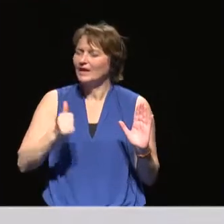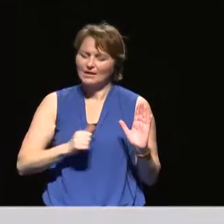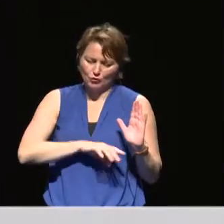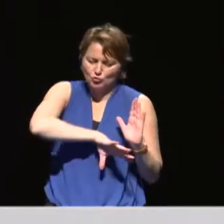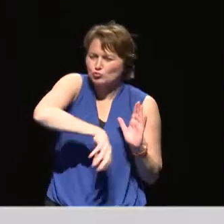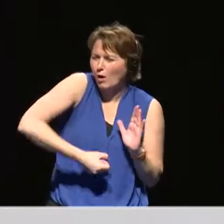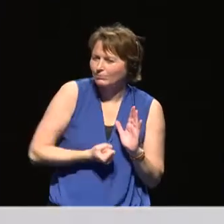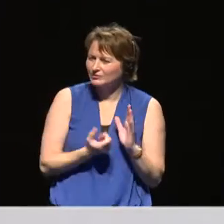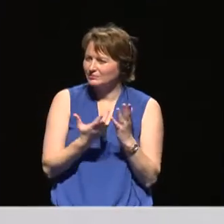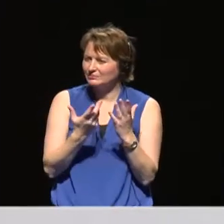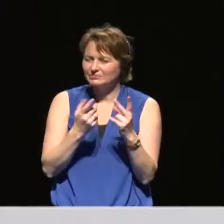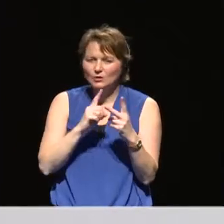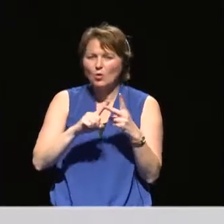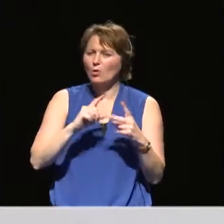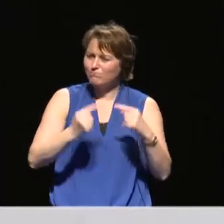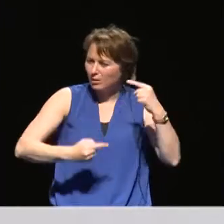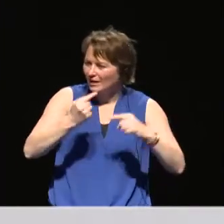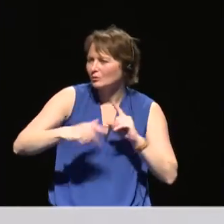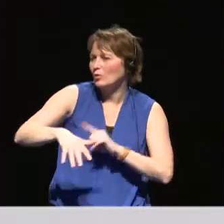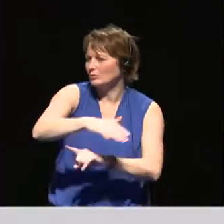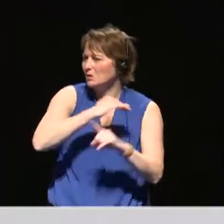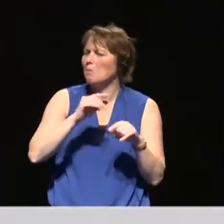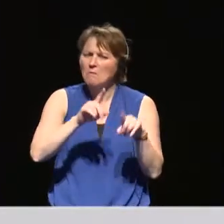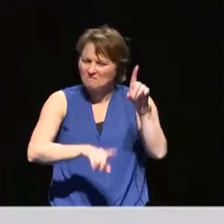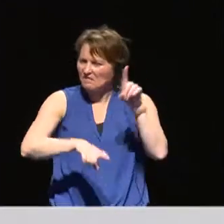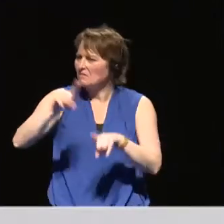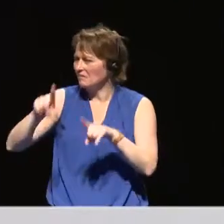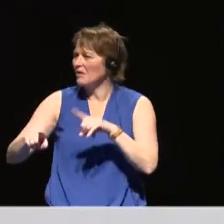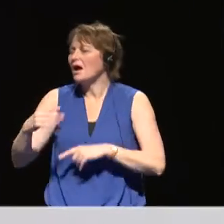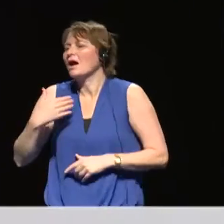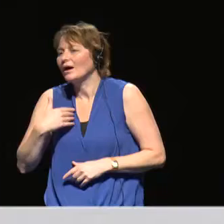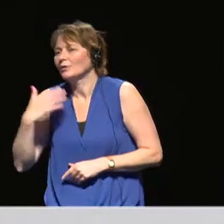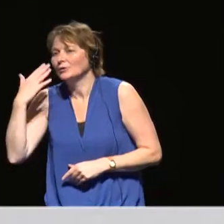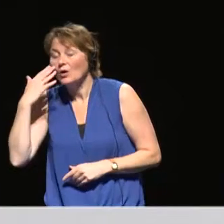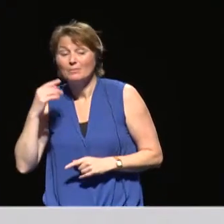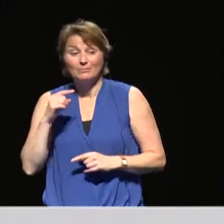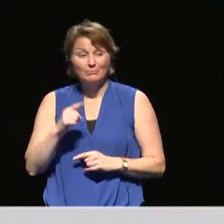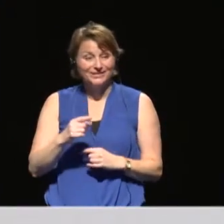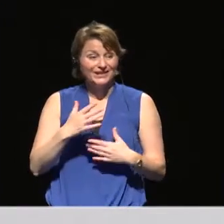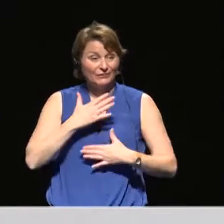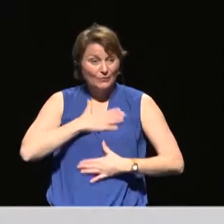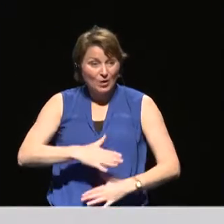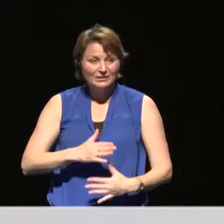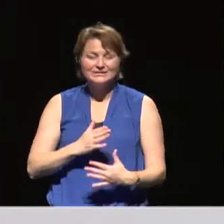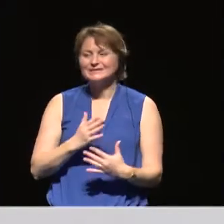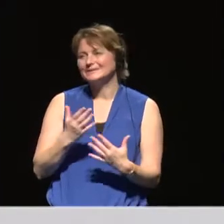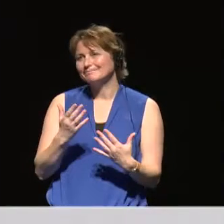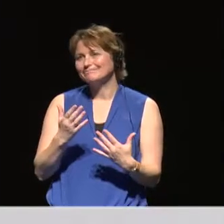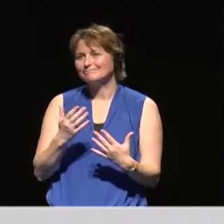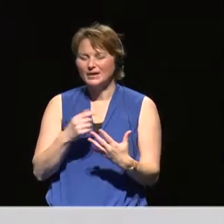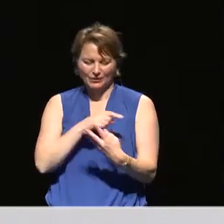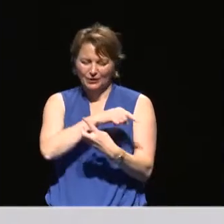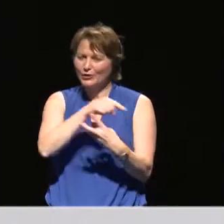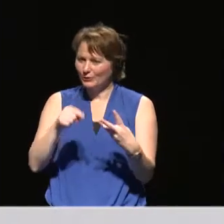type of corruption, and political context may vary in different countries. But these interventions, but I think these 3